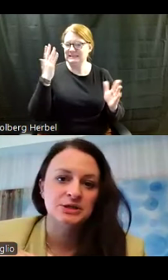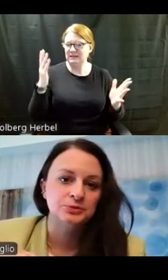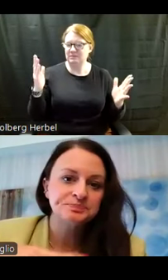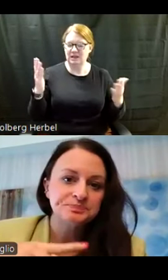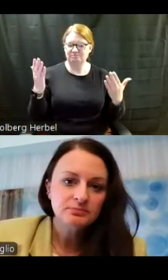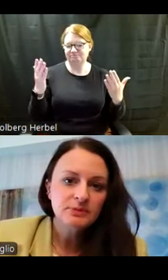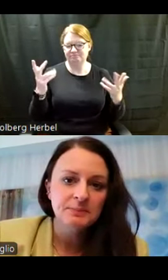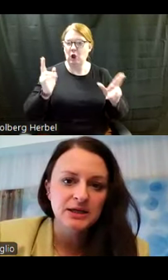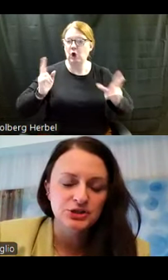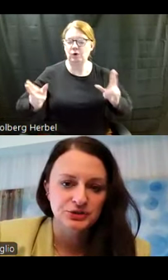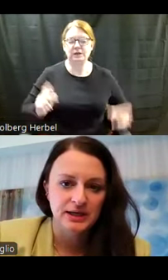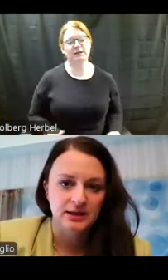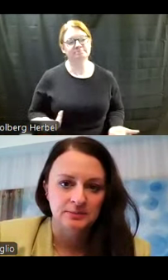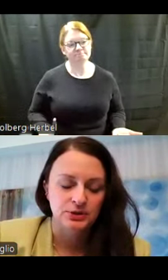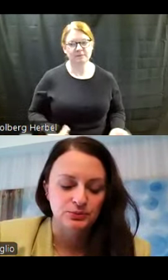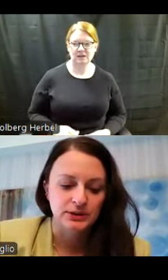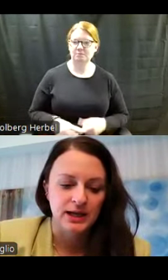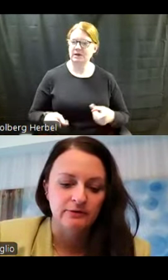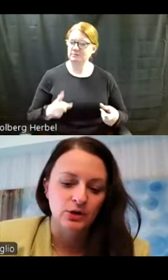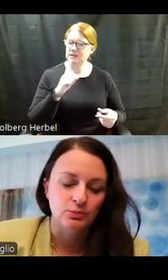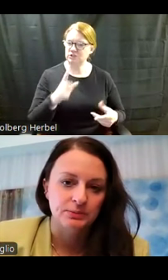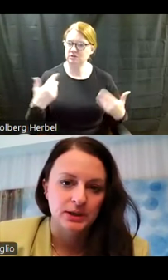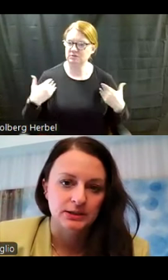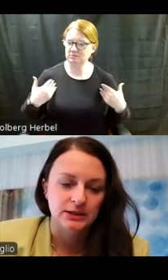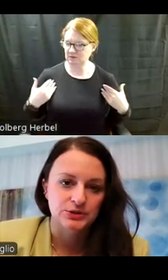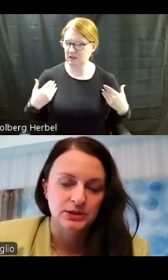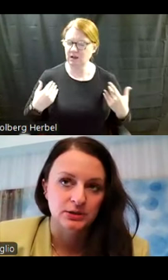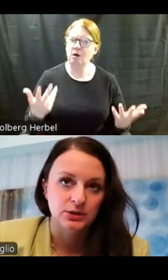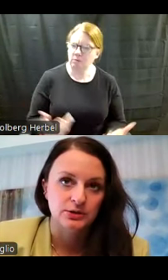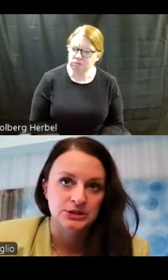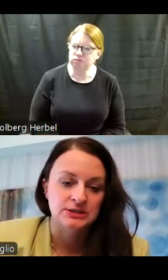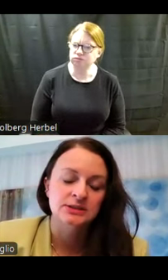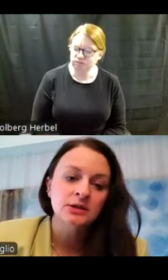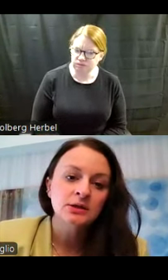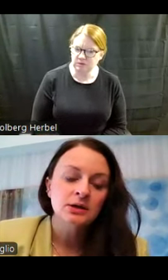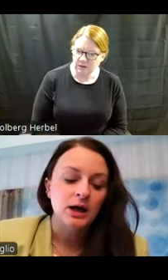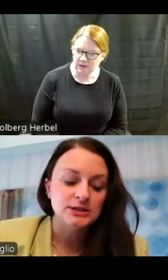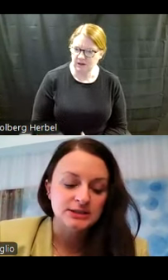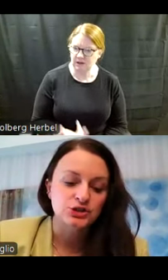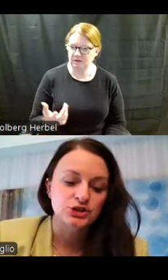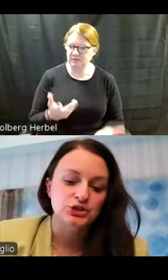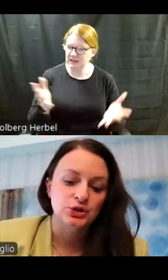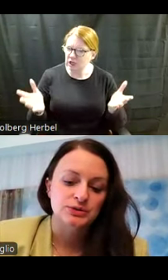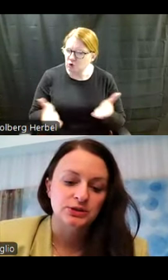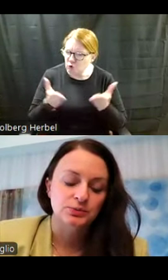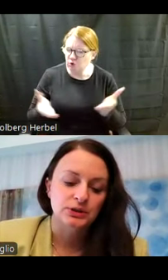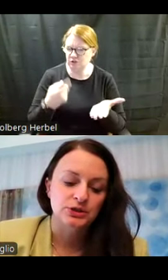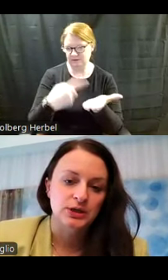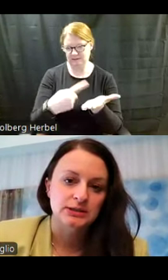And so making sure that you're really having open body language that encourages a discussion